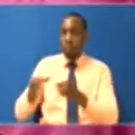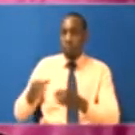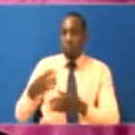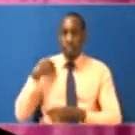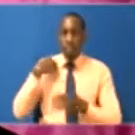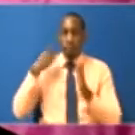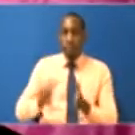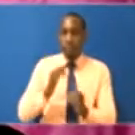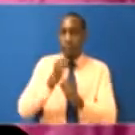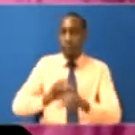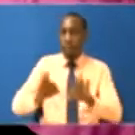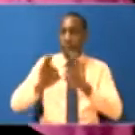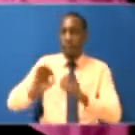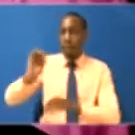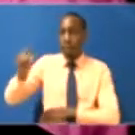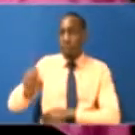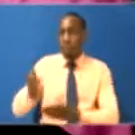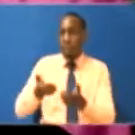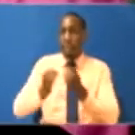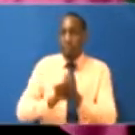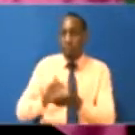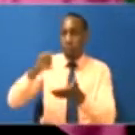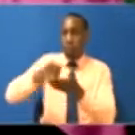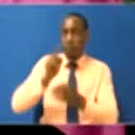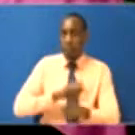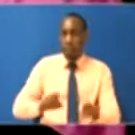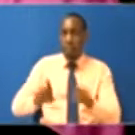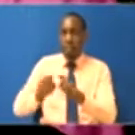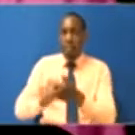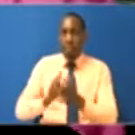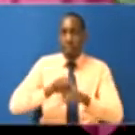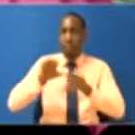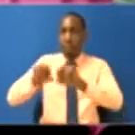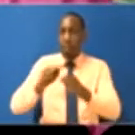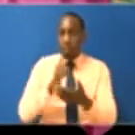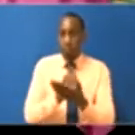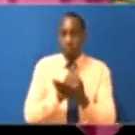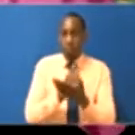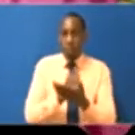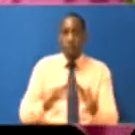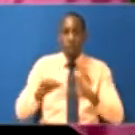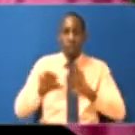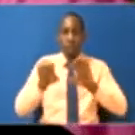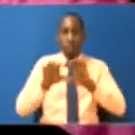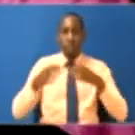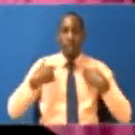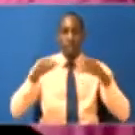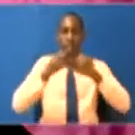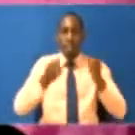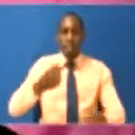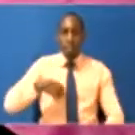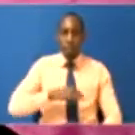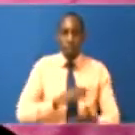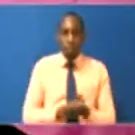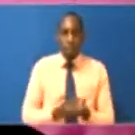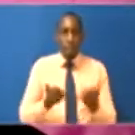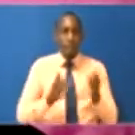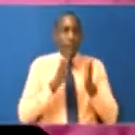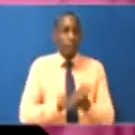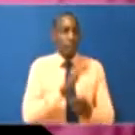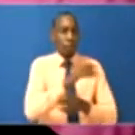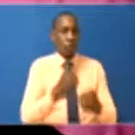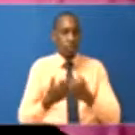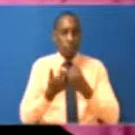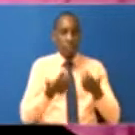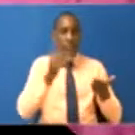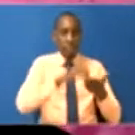across the county of nairobi who need to be incorporated and from the day we get into office they'll be part of our health system thank you very much the person to ask for a rematch